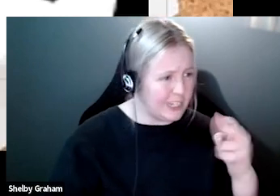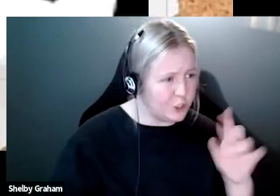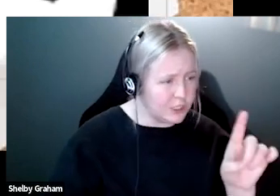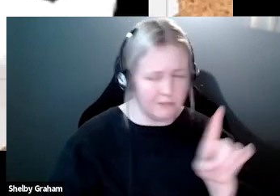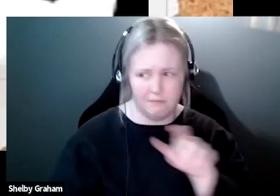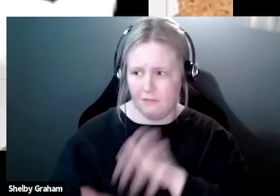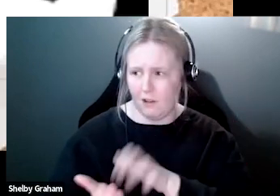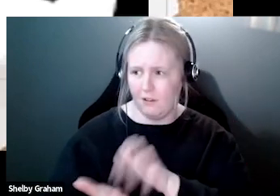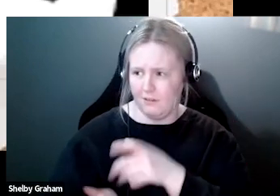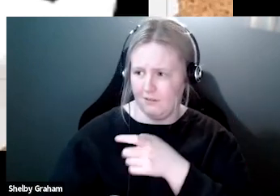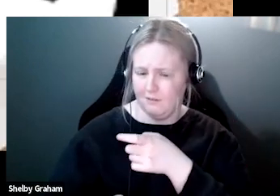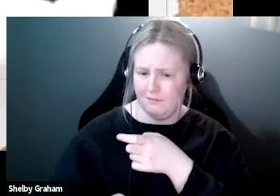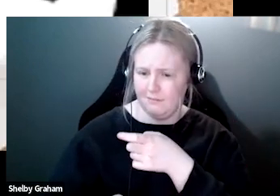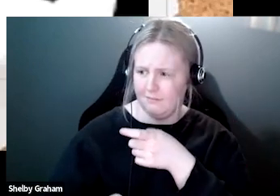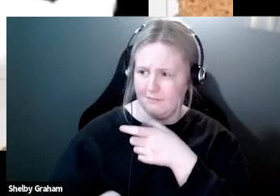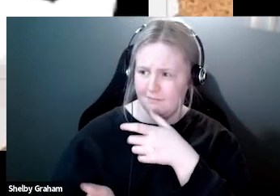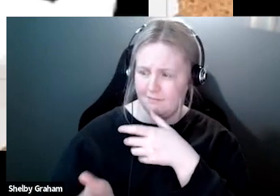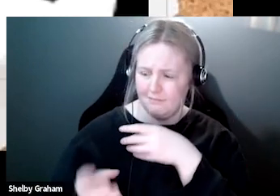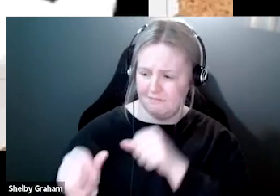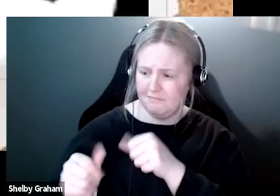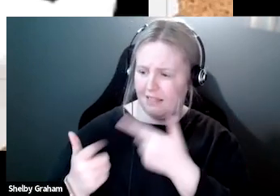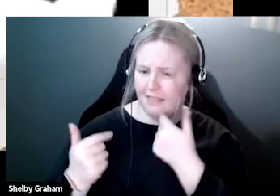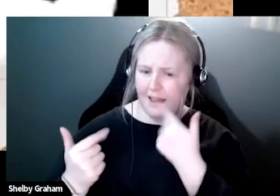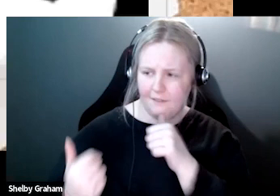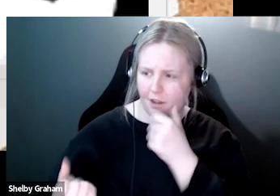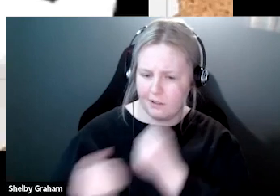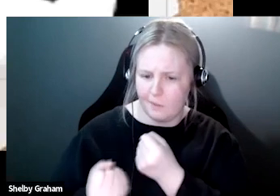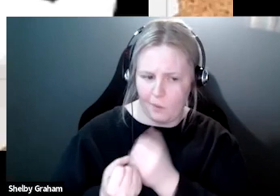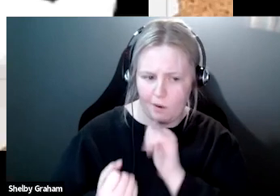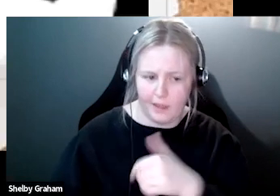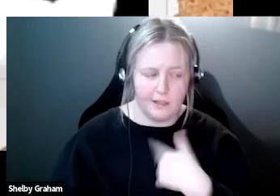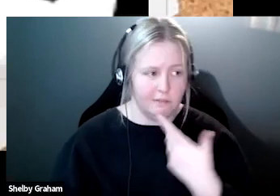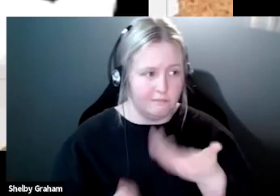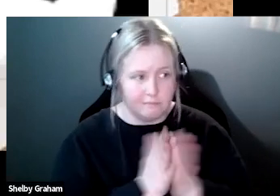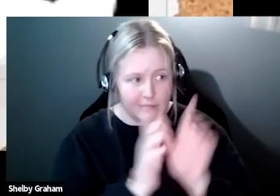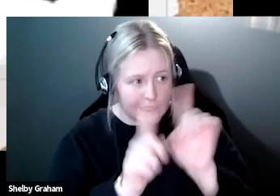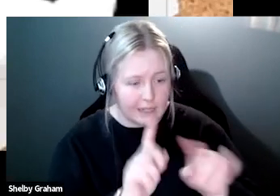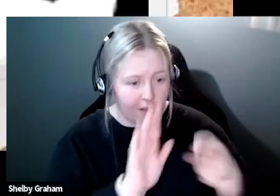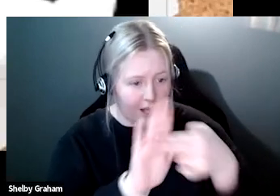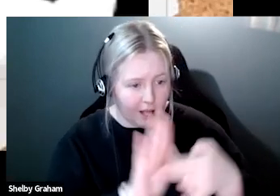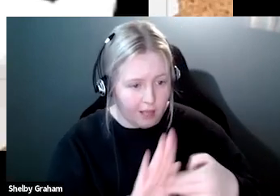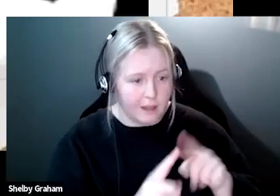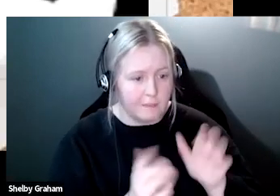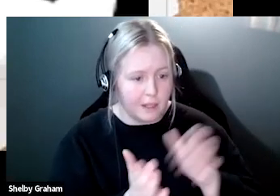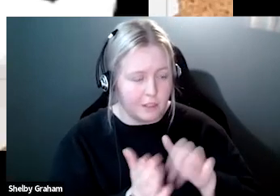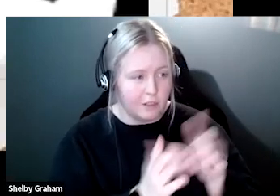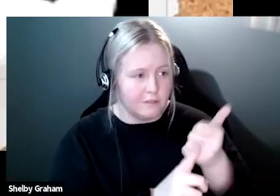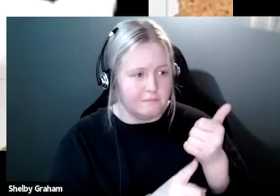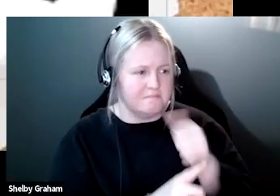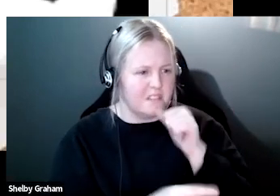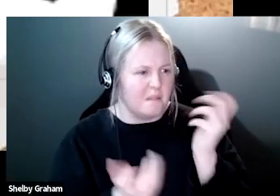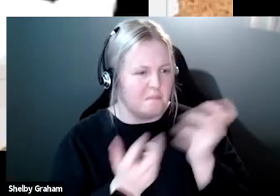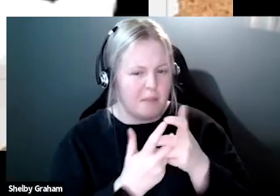I also accumulated a long list of other diagnoses, but doctors admitted I was not a textbook case